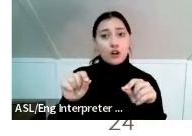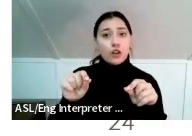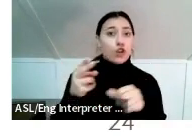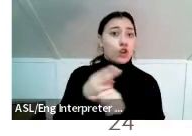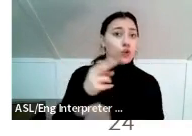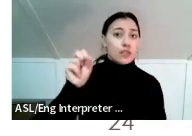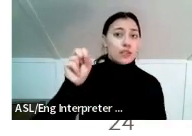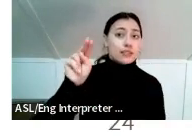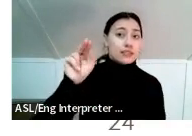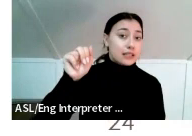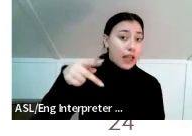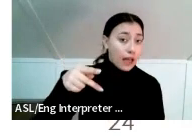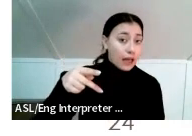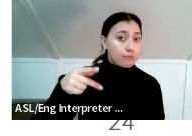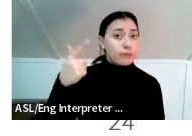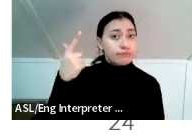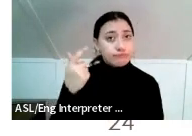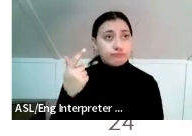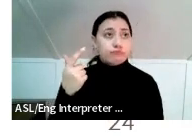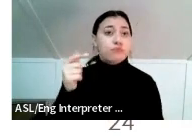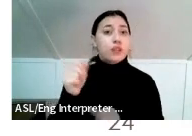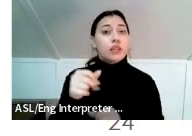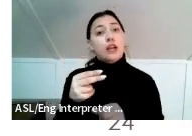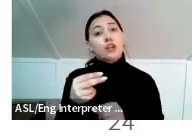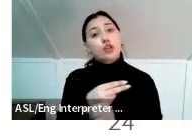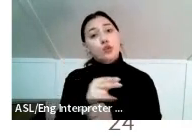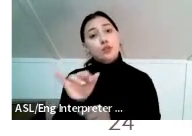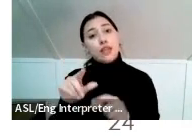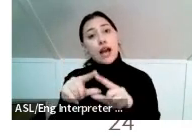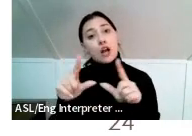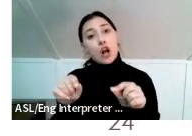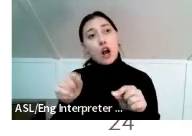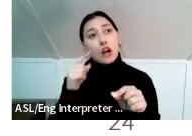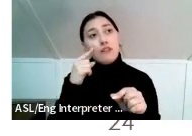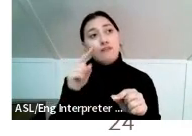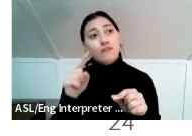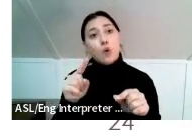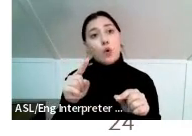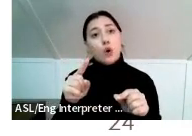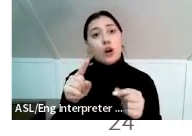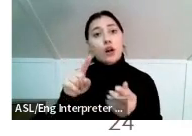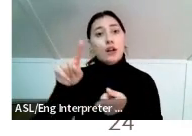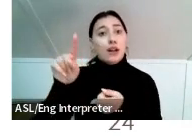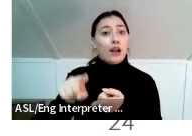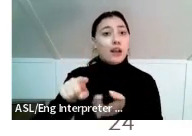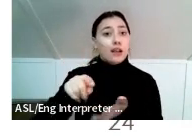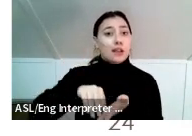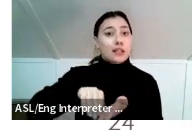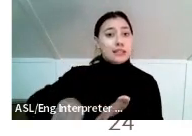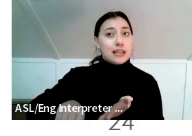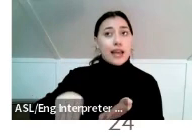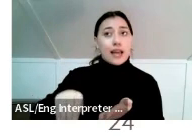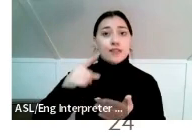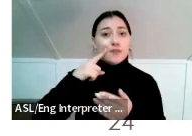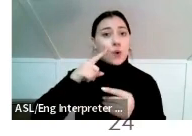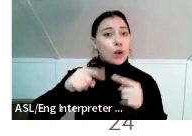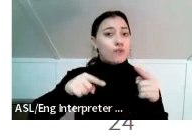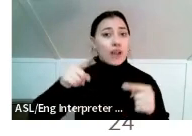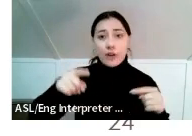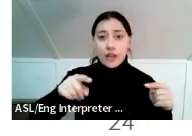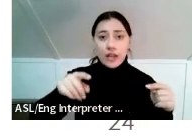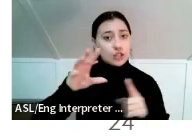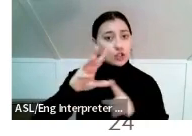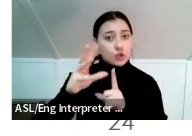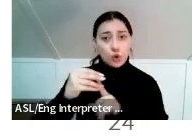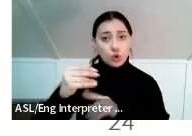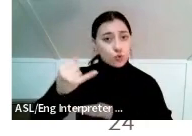benefits allows them to use that card for discounts to various cultural institutions.